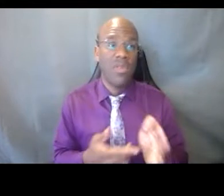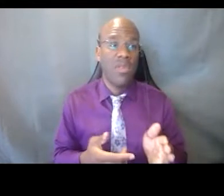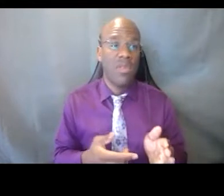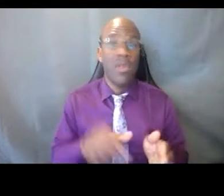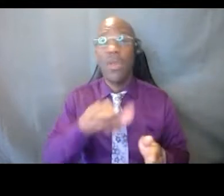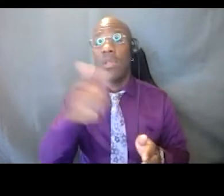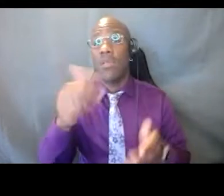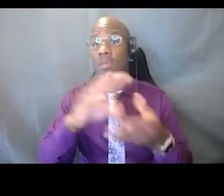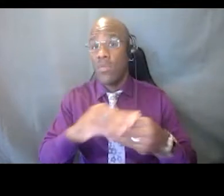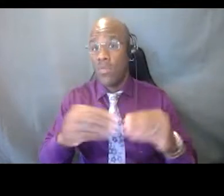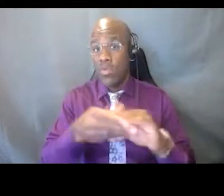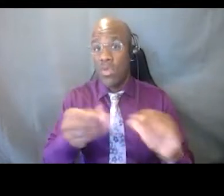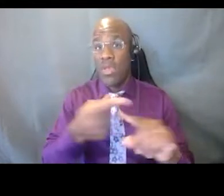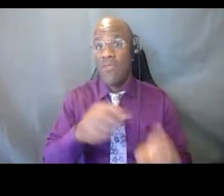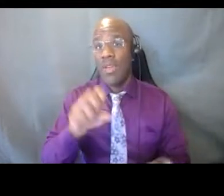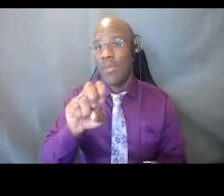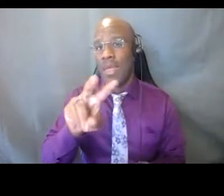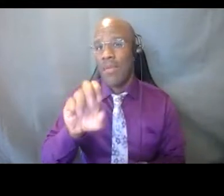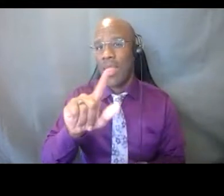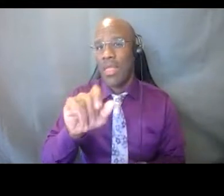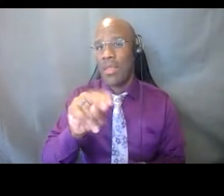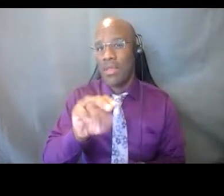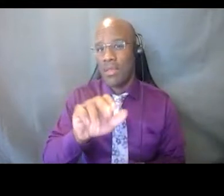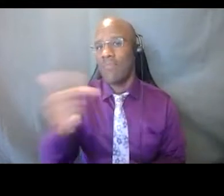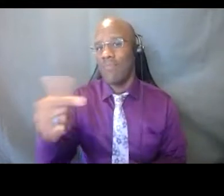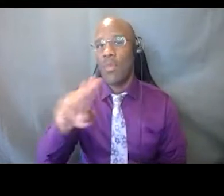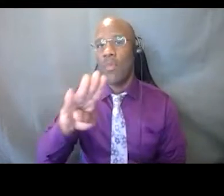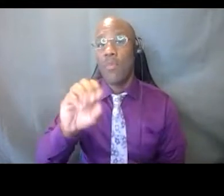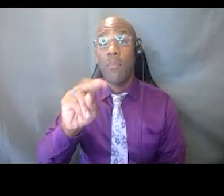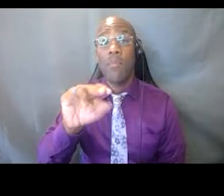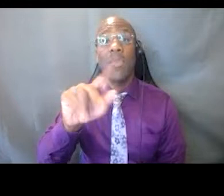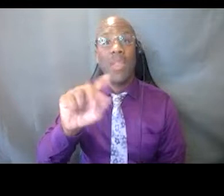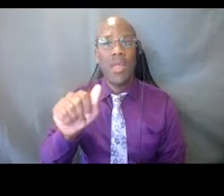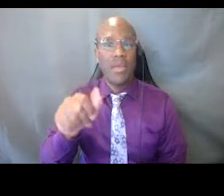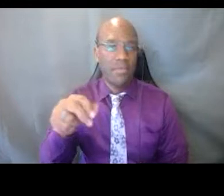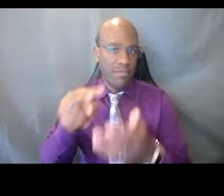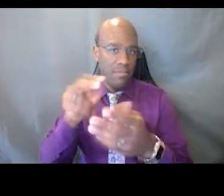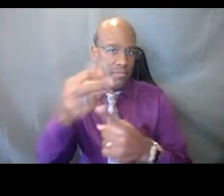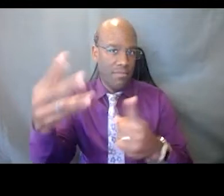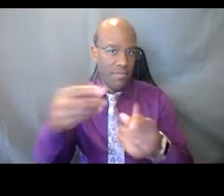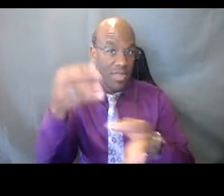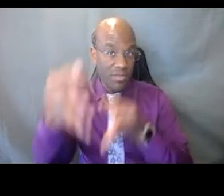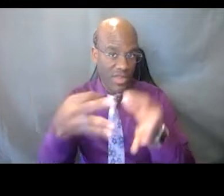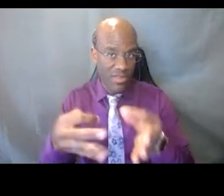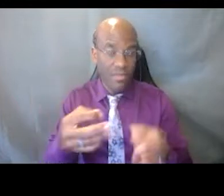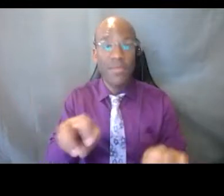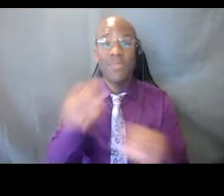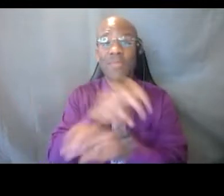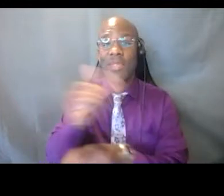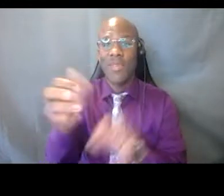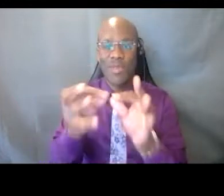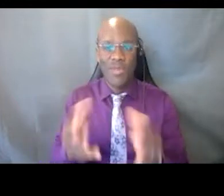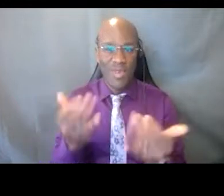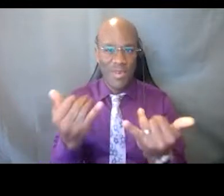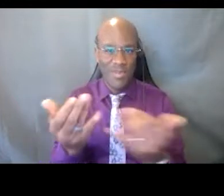another account from Evelyn. And so I'll have Benita just say that one. Okay. I was blessed to